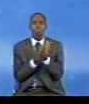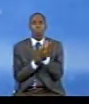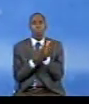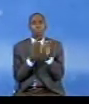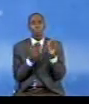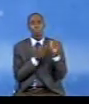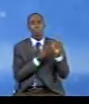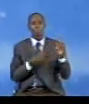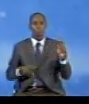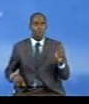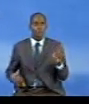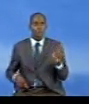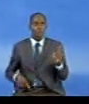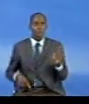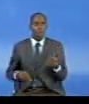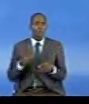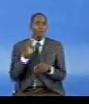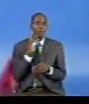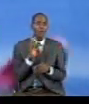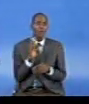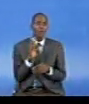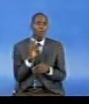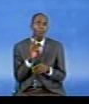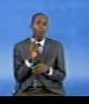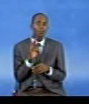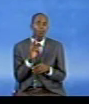My twin brother,